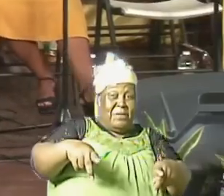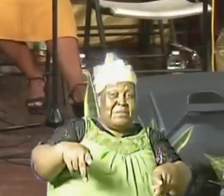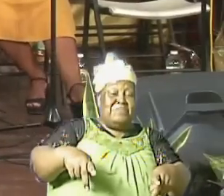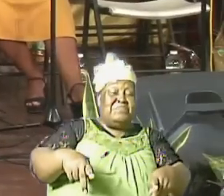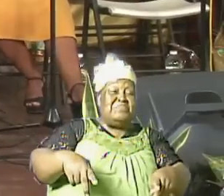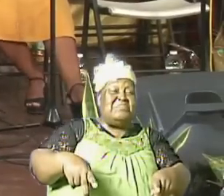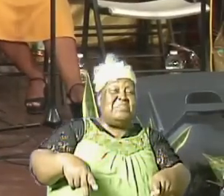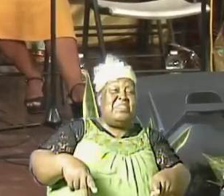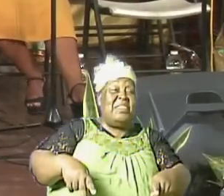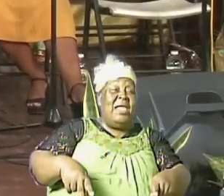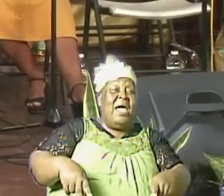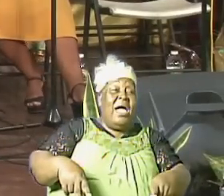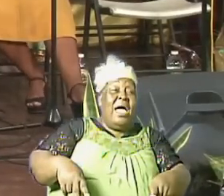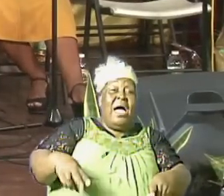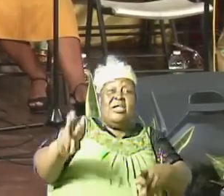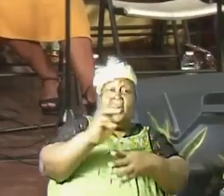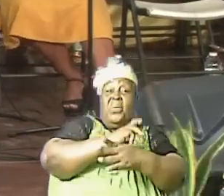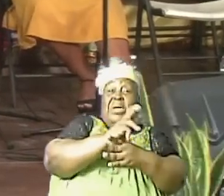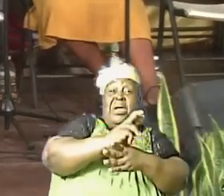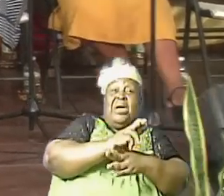them because you want to look.